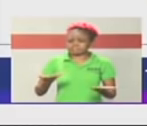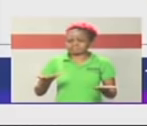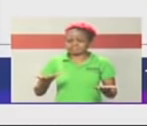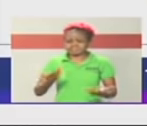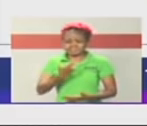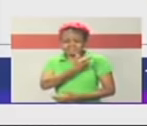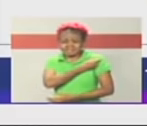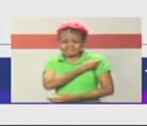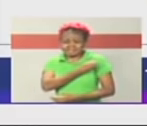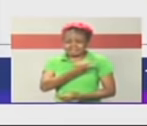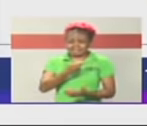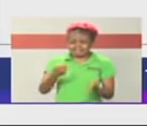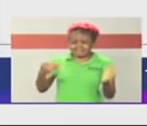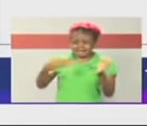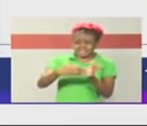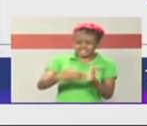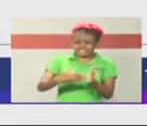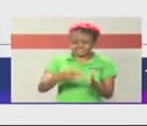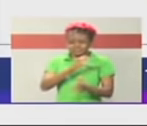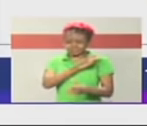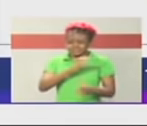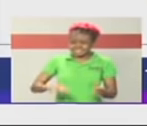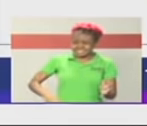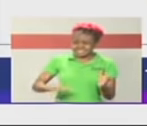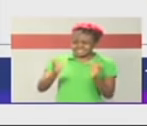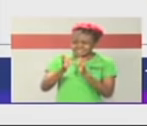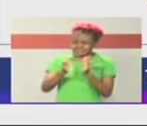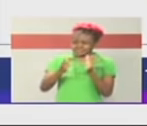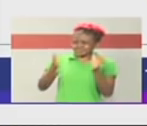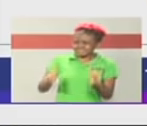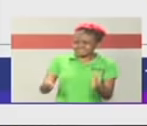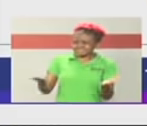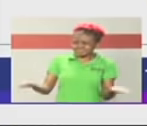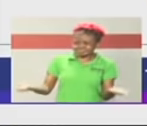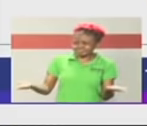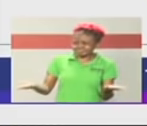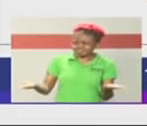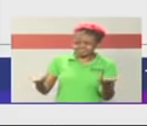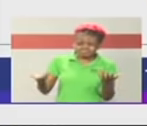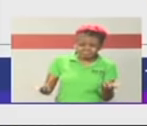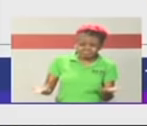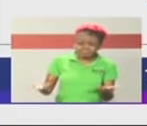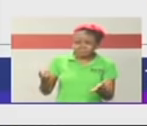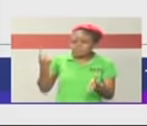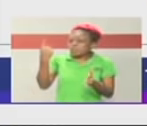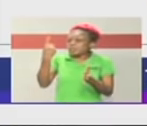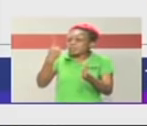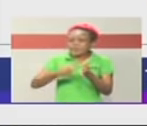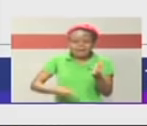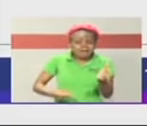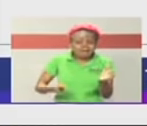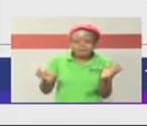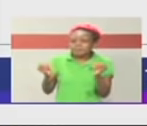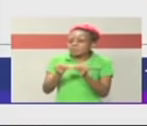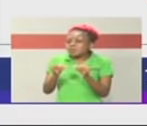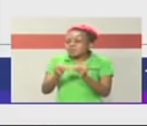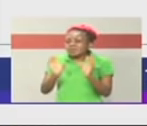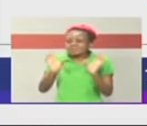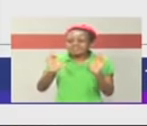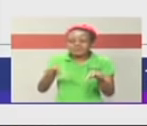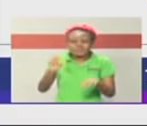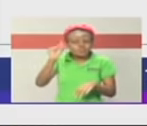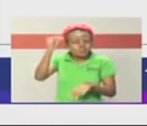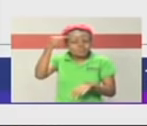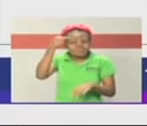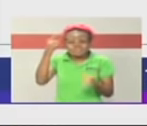just don't believe the government at all and the messages that you all have been giving out. What more, if anything at all, can the government do to